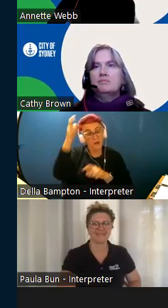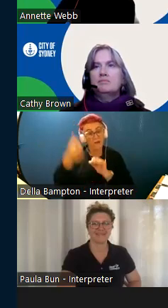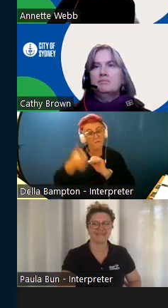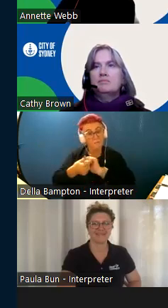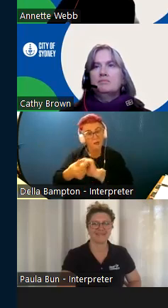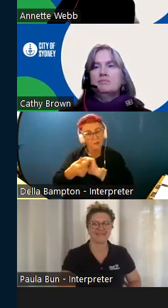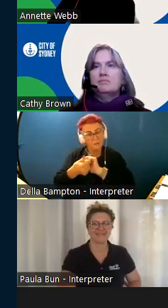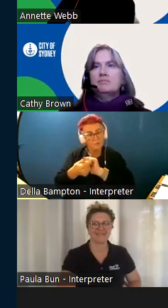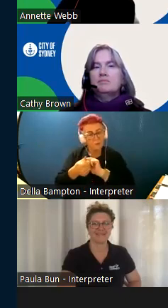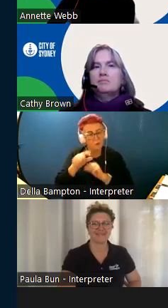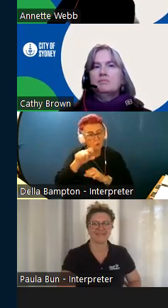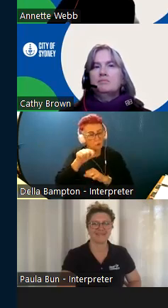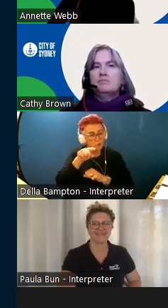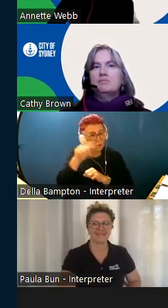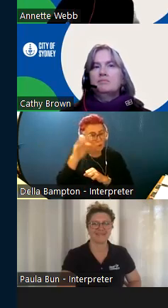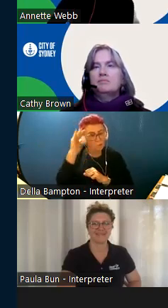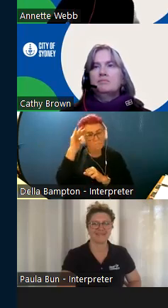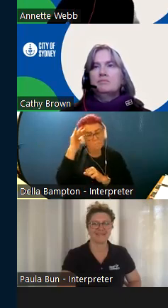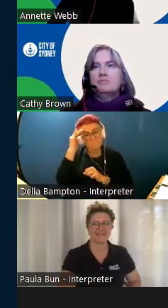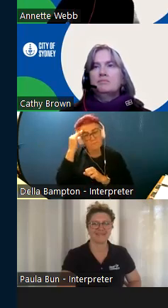Do you mind?